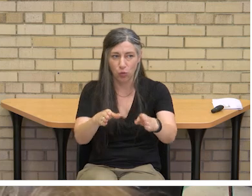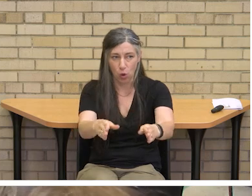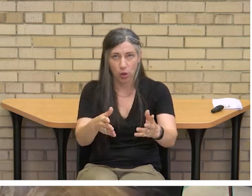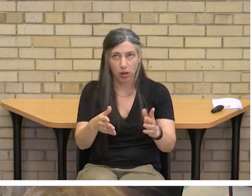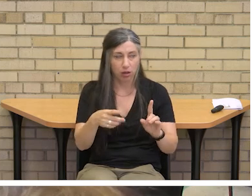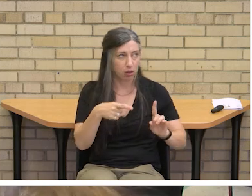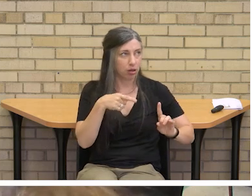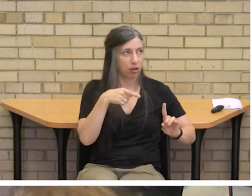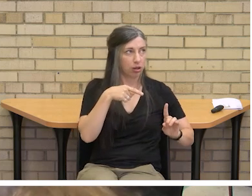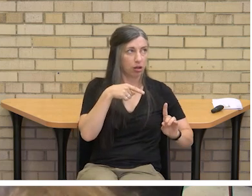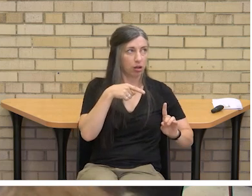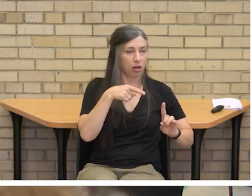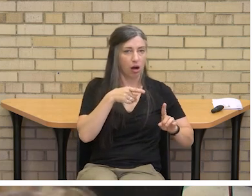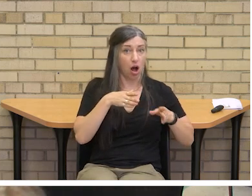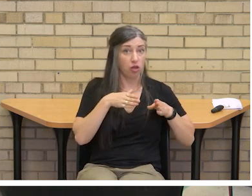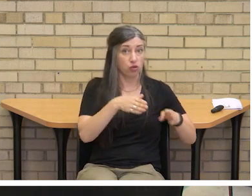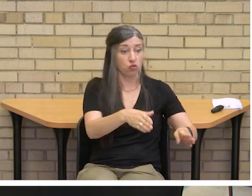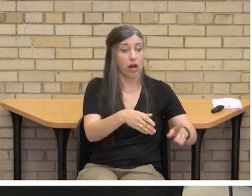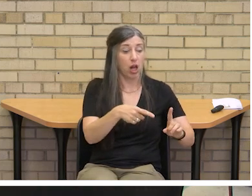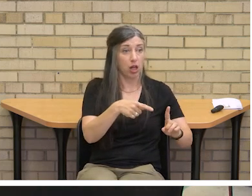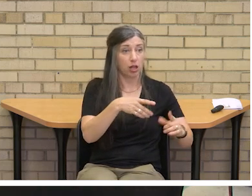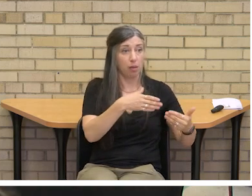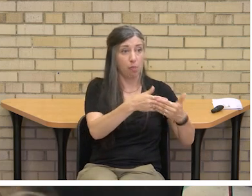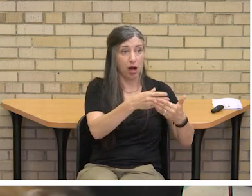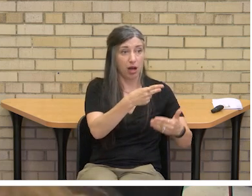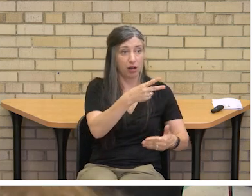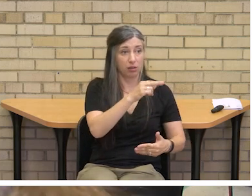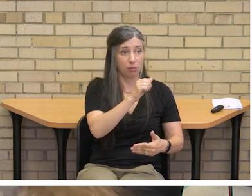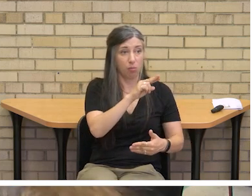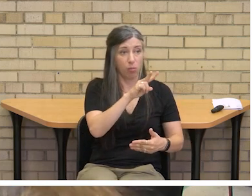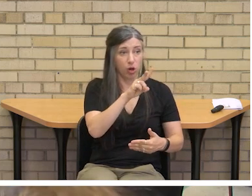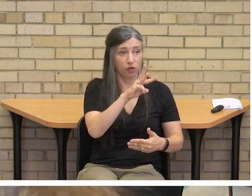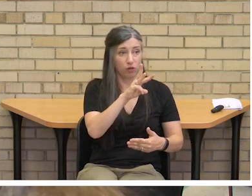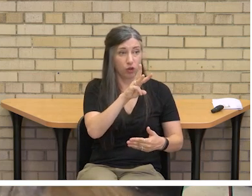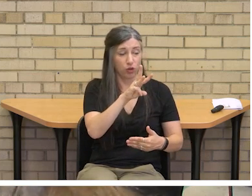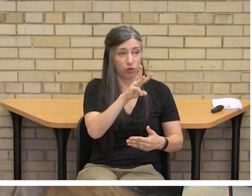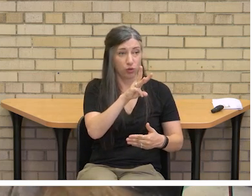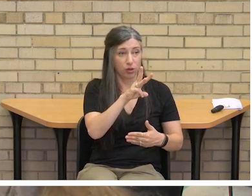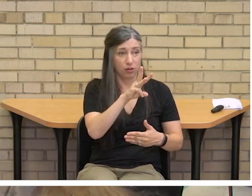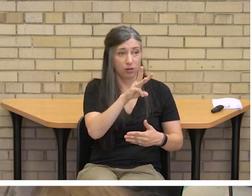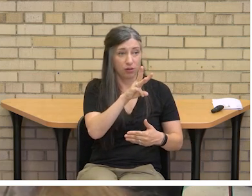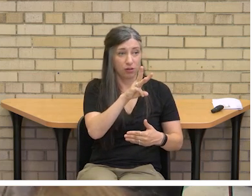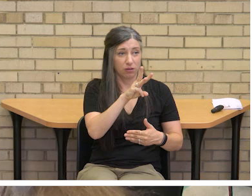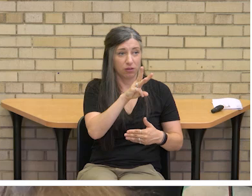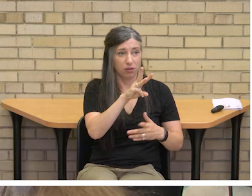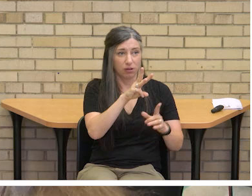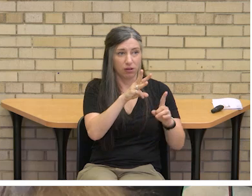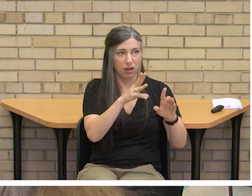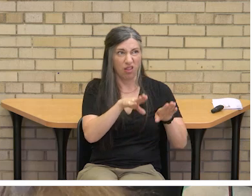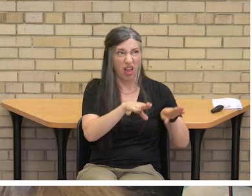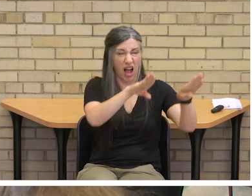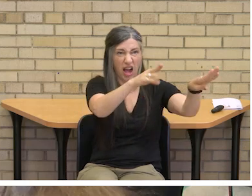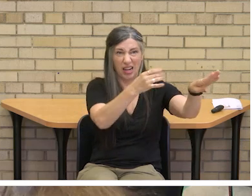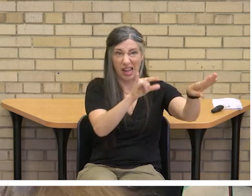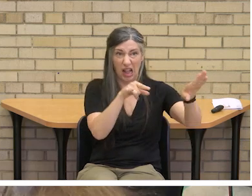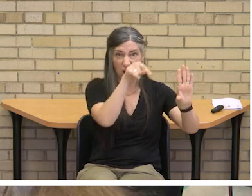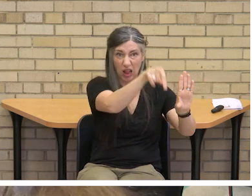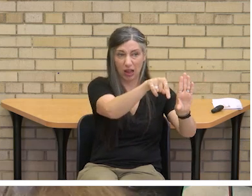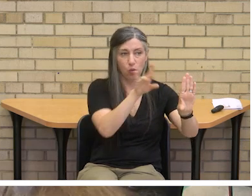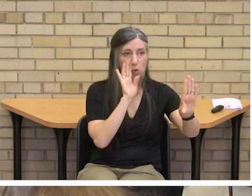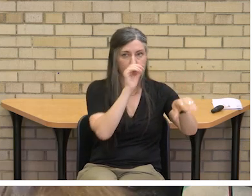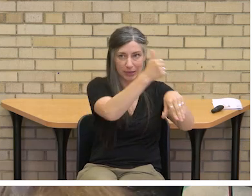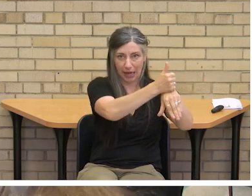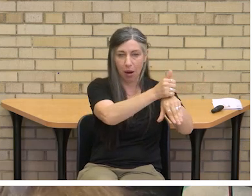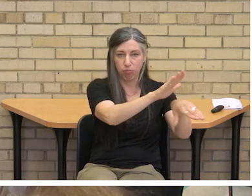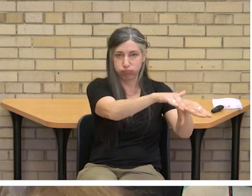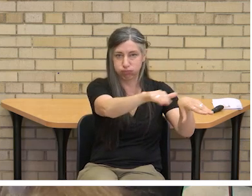the side of the trail up towards the Parkview side. So that end of that hillside will be a staging